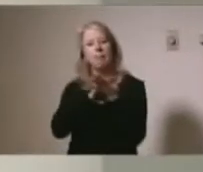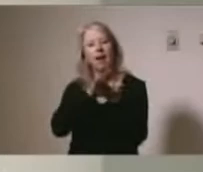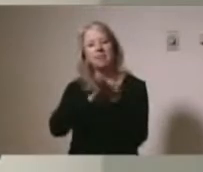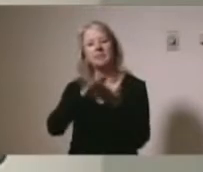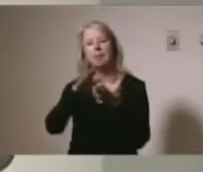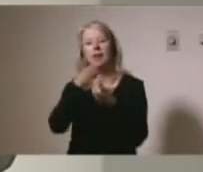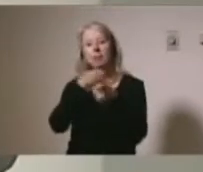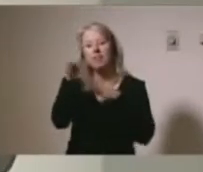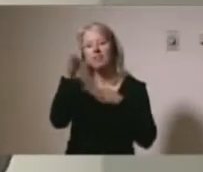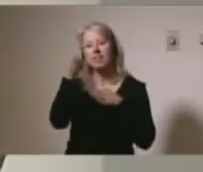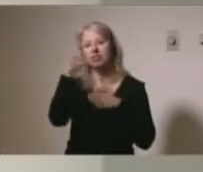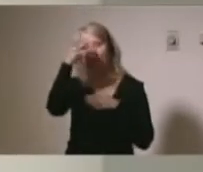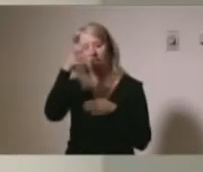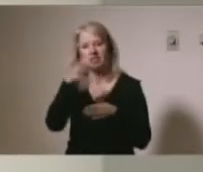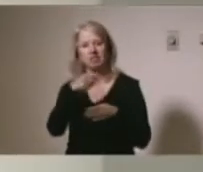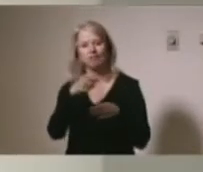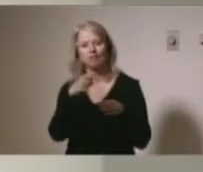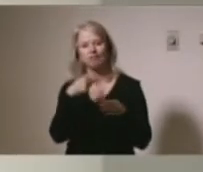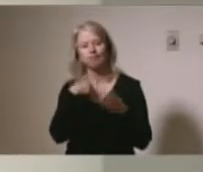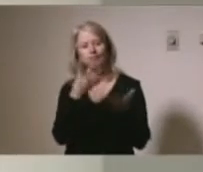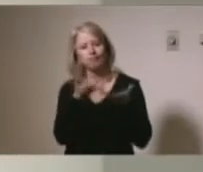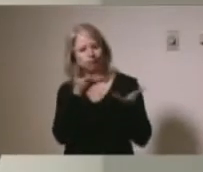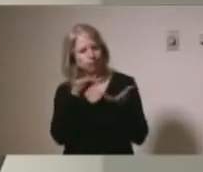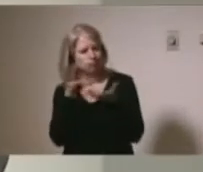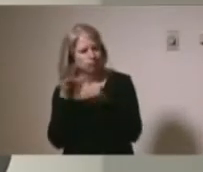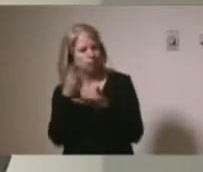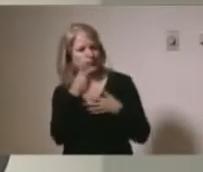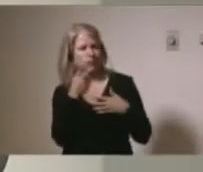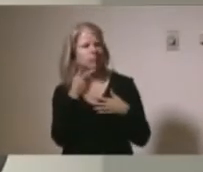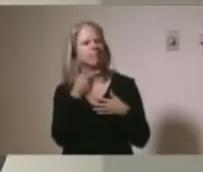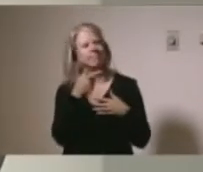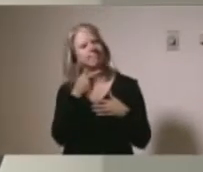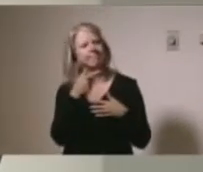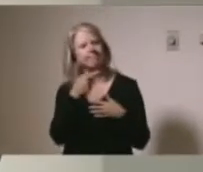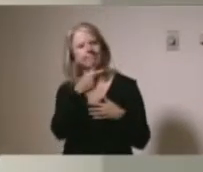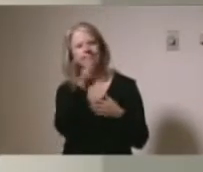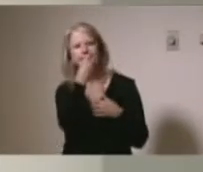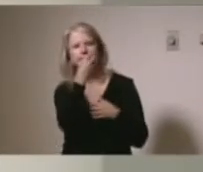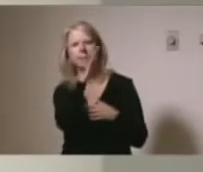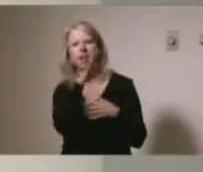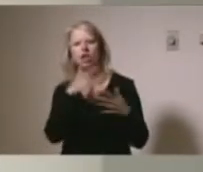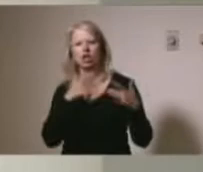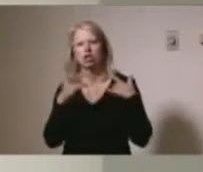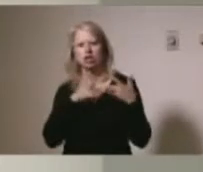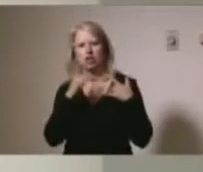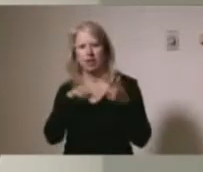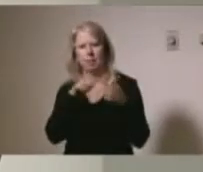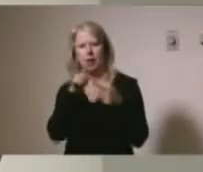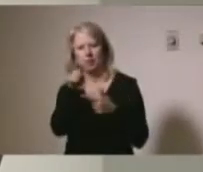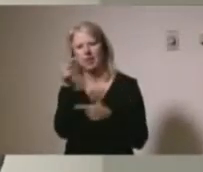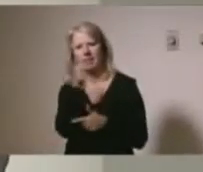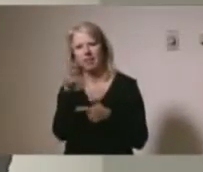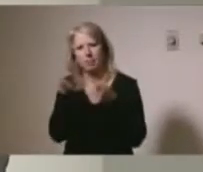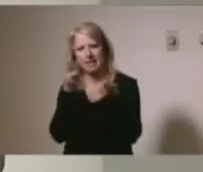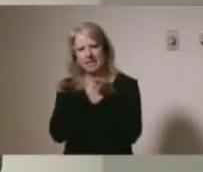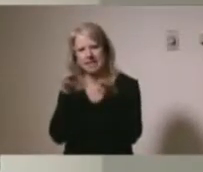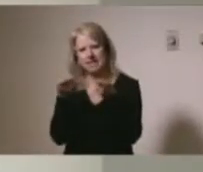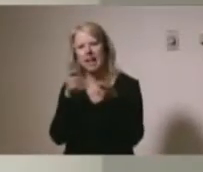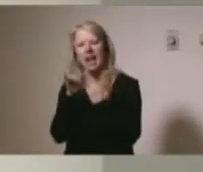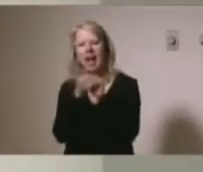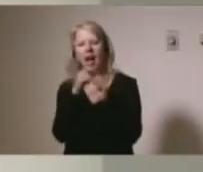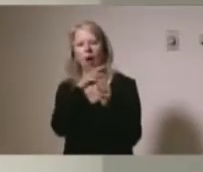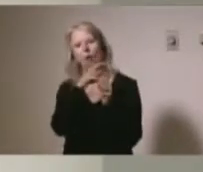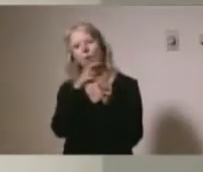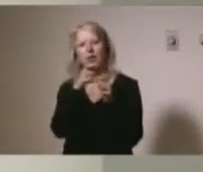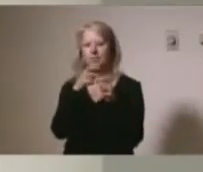I spoke to in preparing this speech had concerns about blurred governments, more specifically the